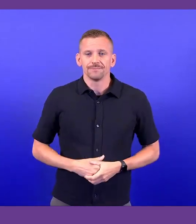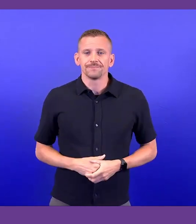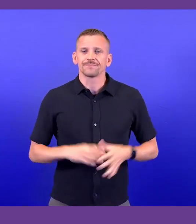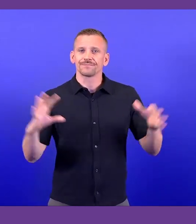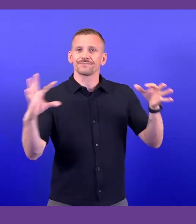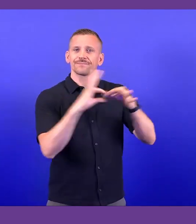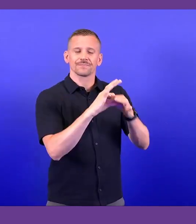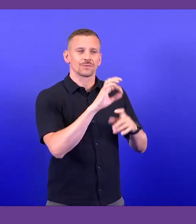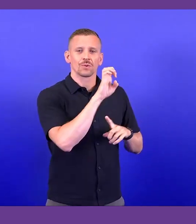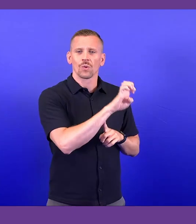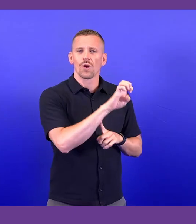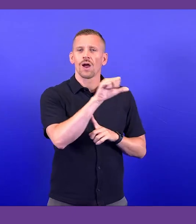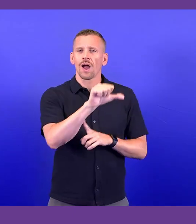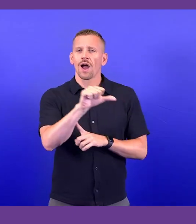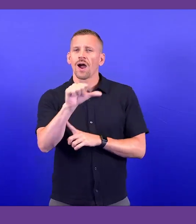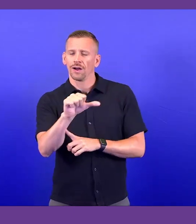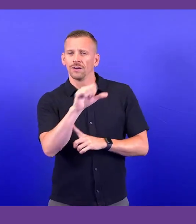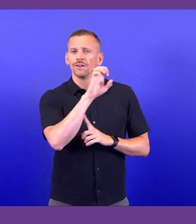act.